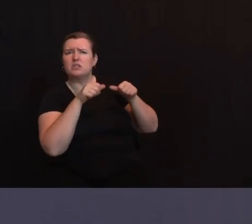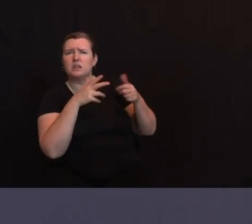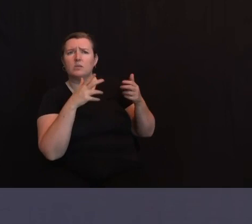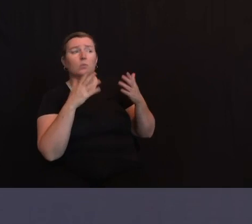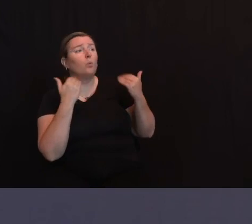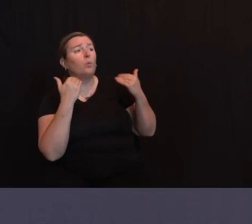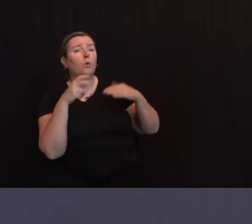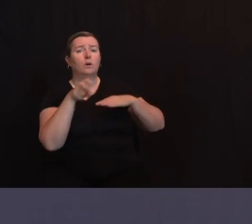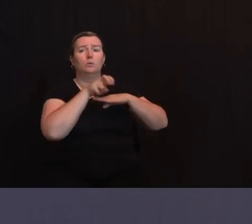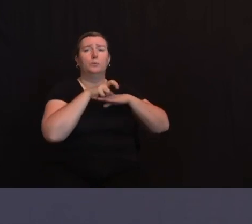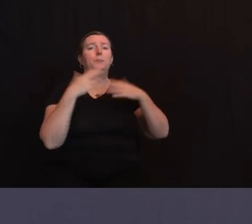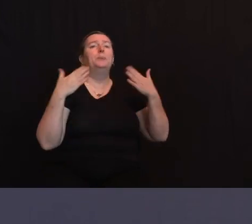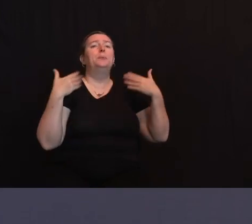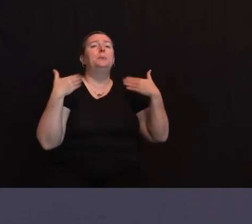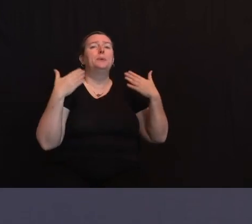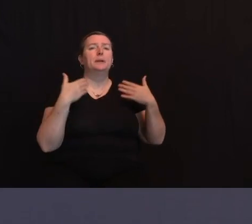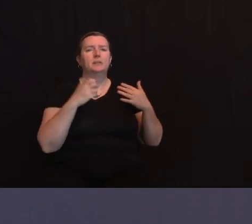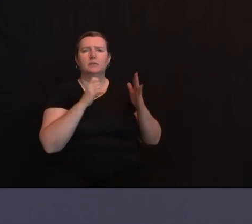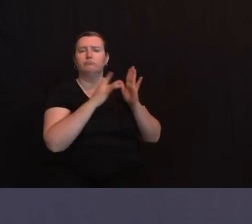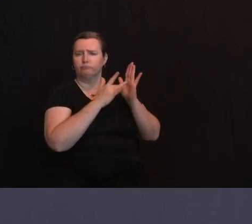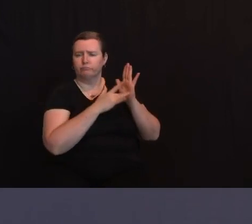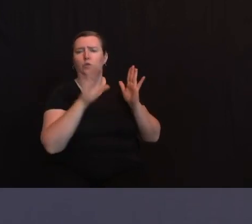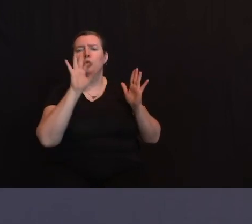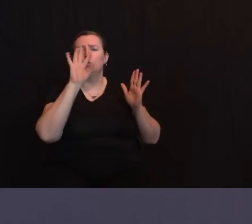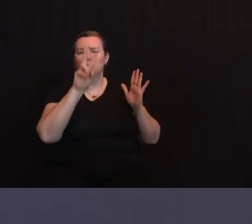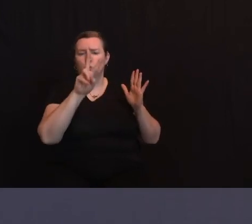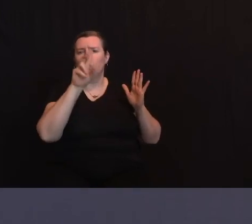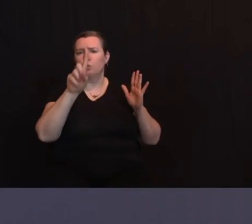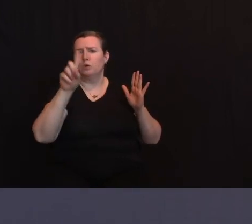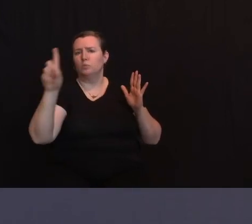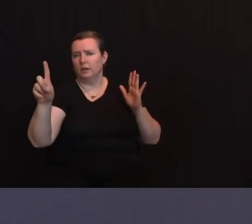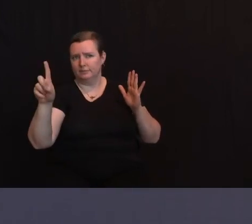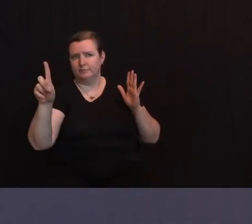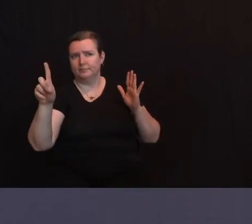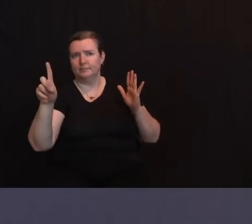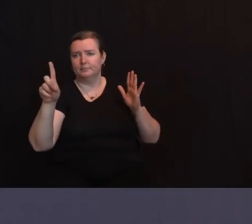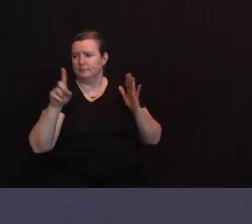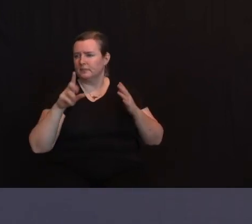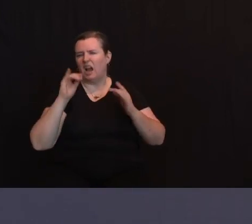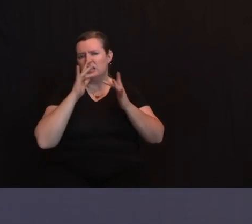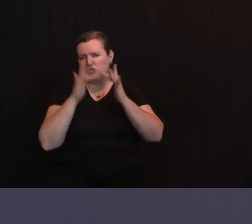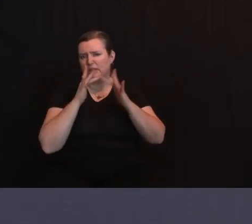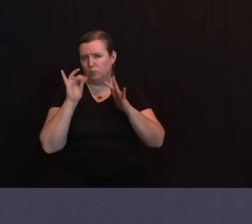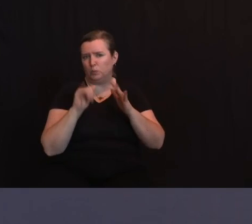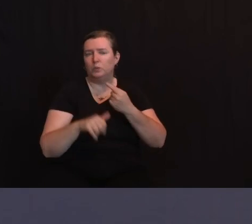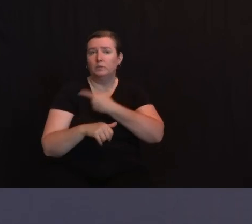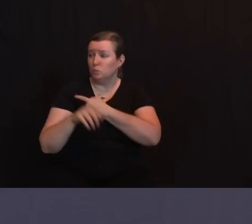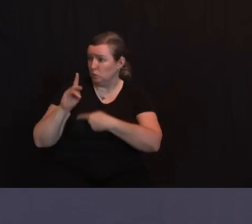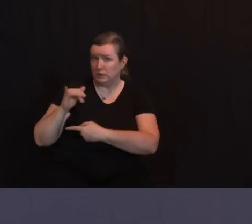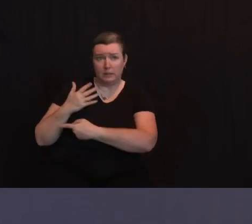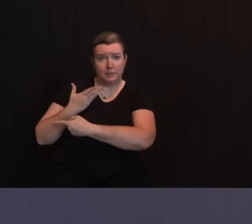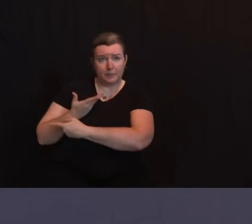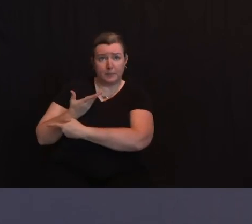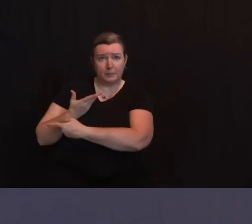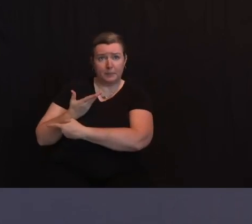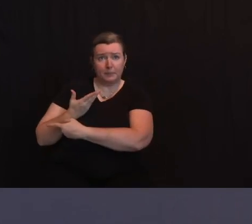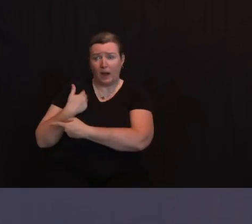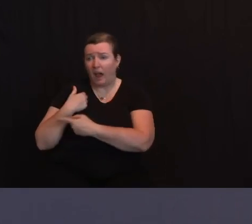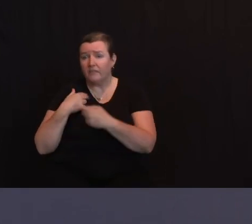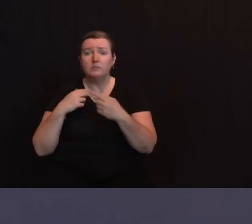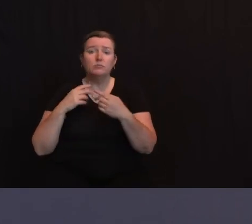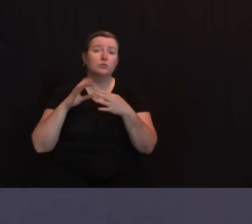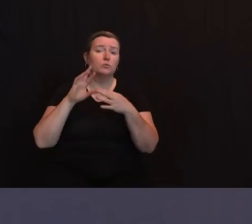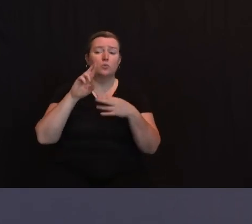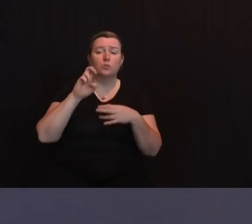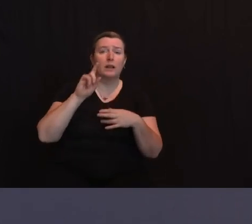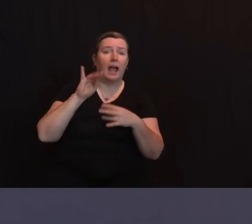a cooling location. Please, Judy, you'd want me to say this, I think. If you've got an elderly relative or neighbor or